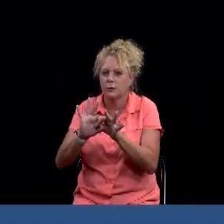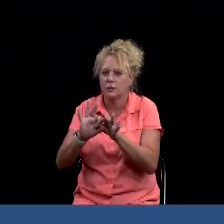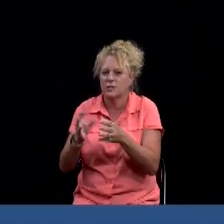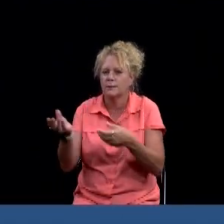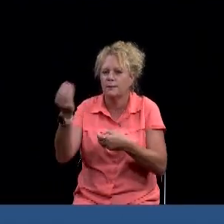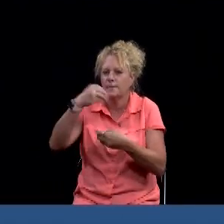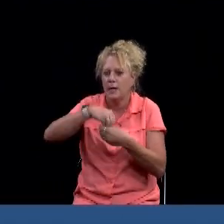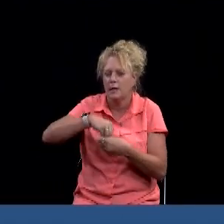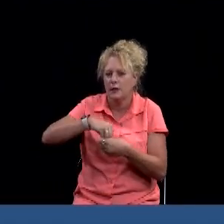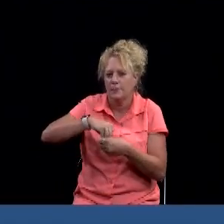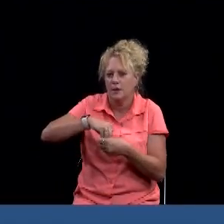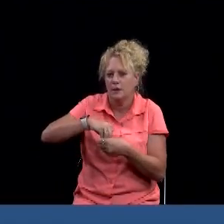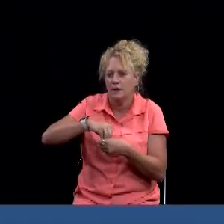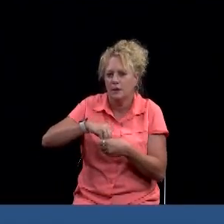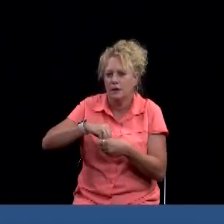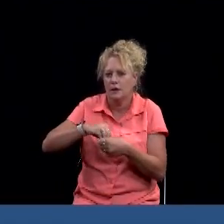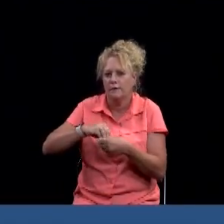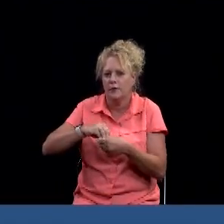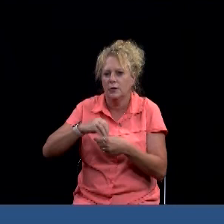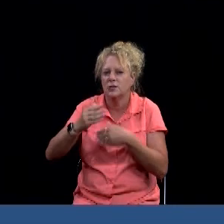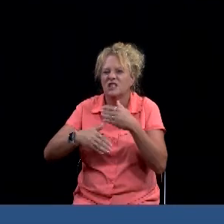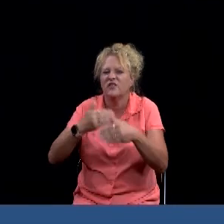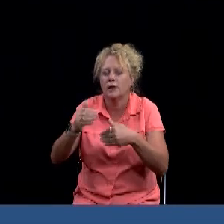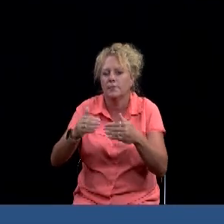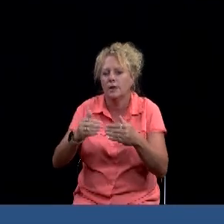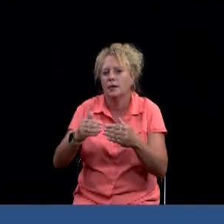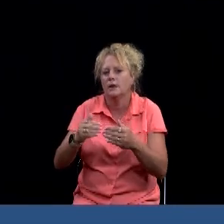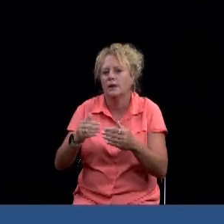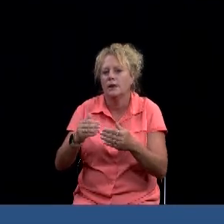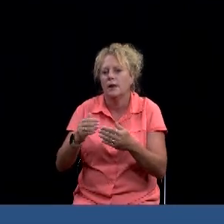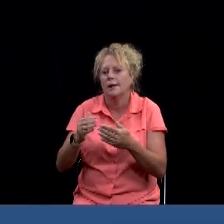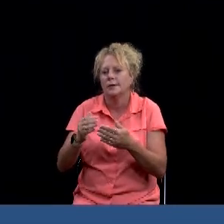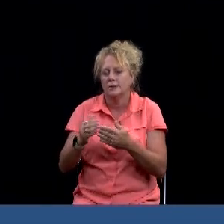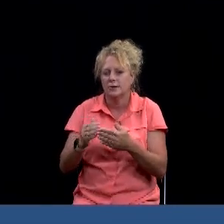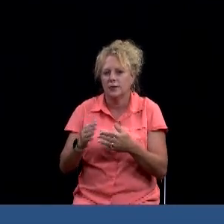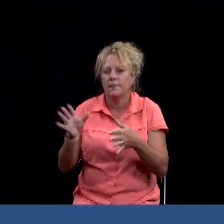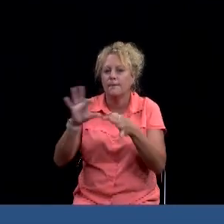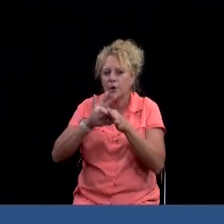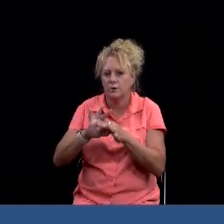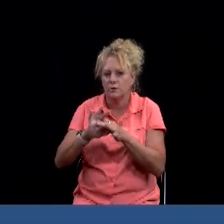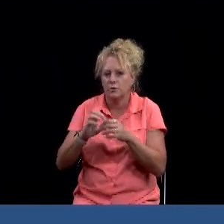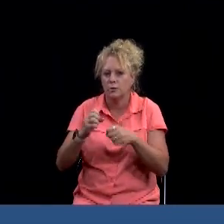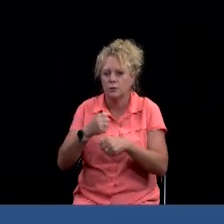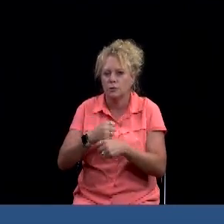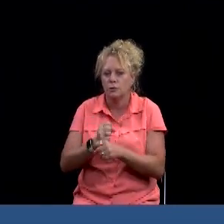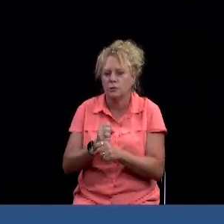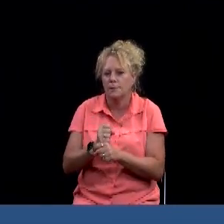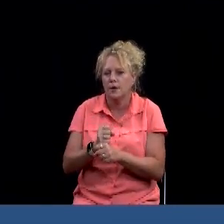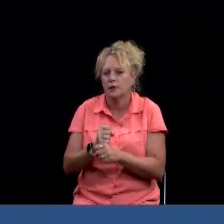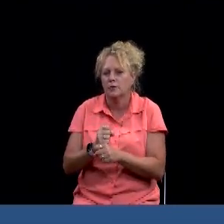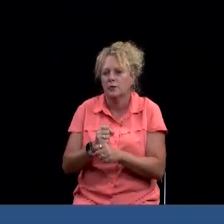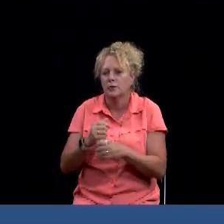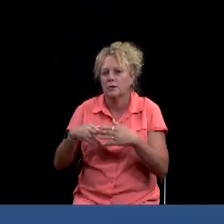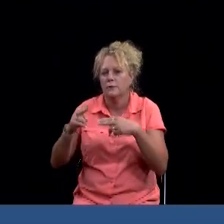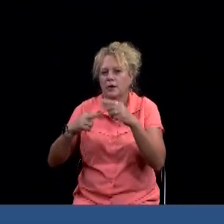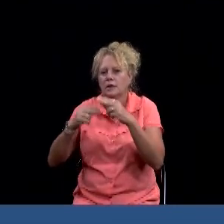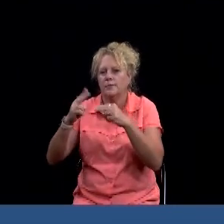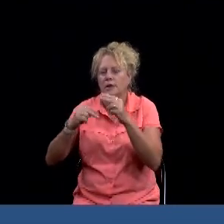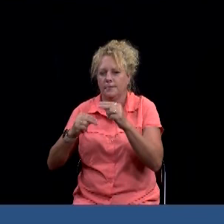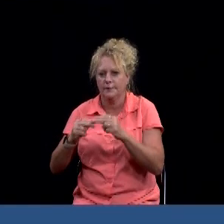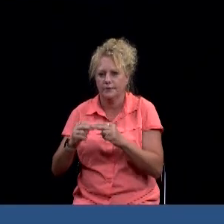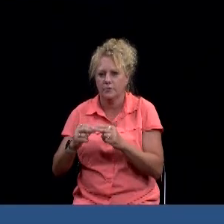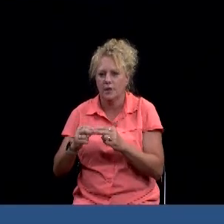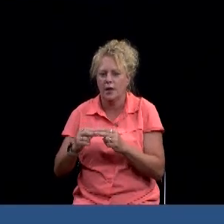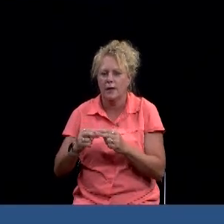the remodeling, and then limited partner who's going to provide equity funding in the form of purchasing the